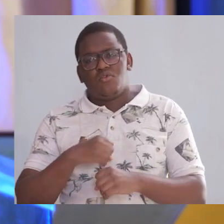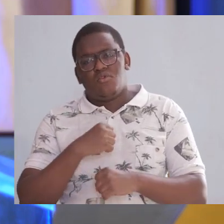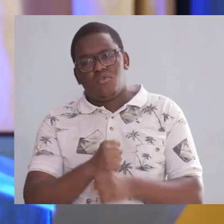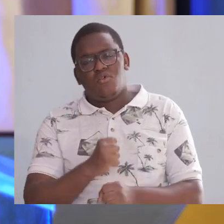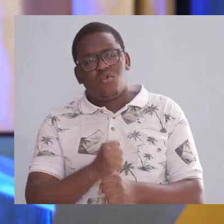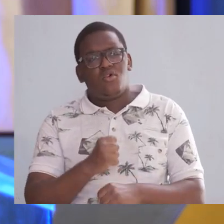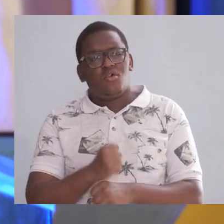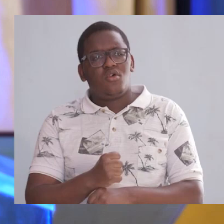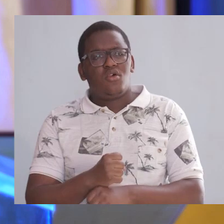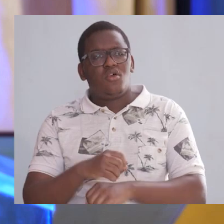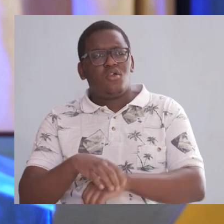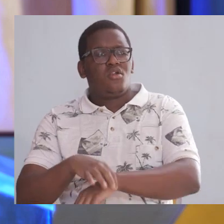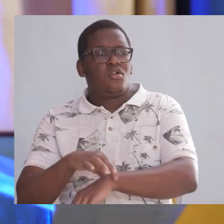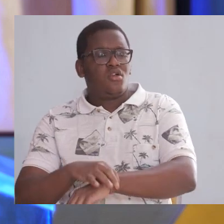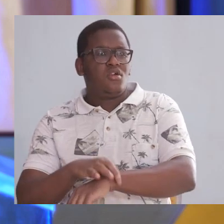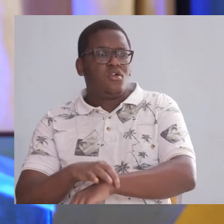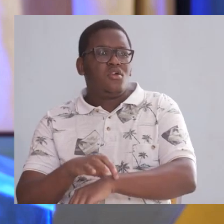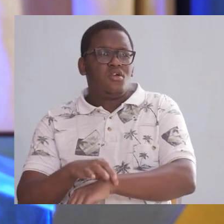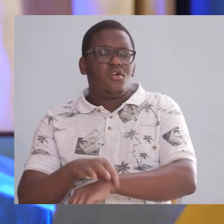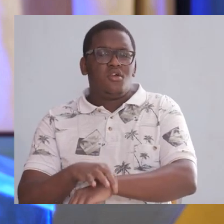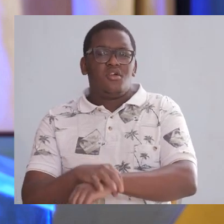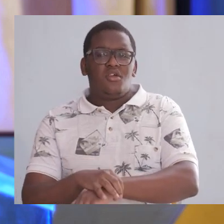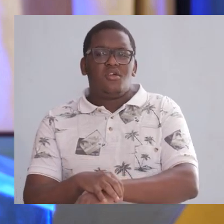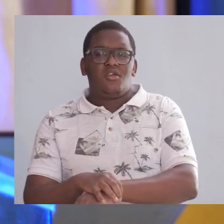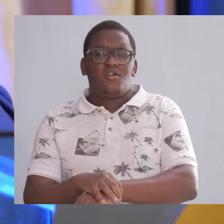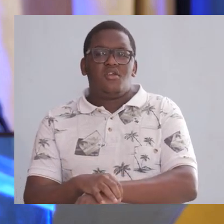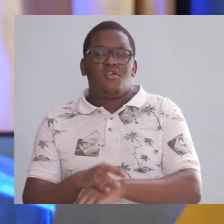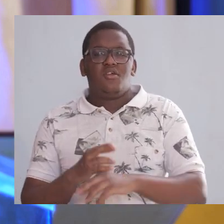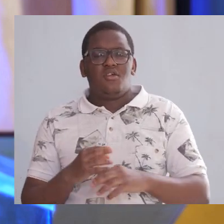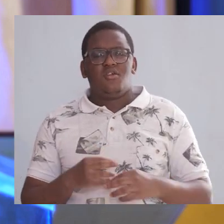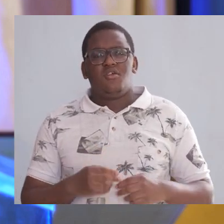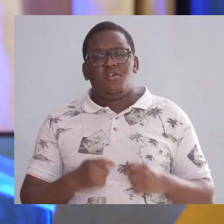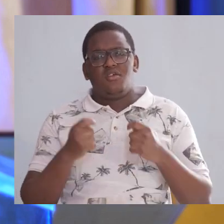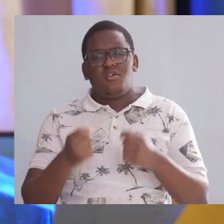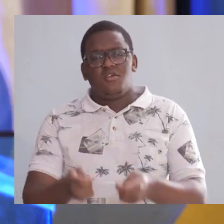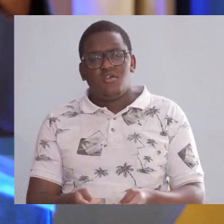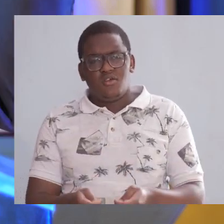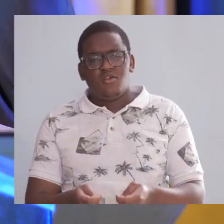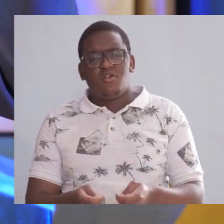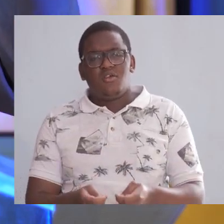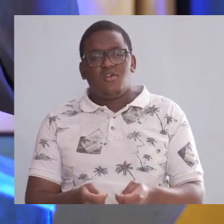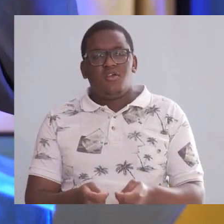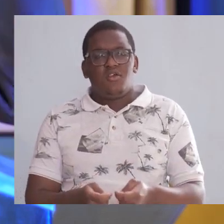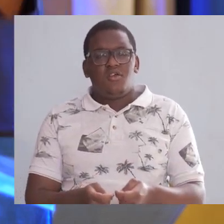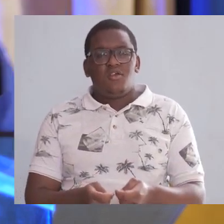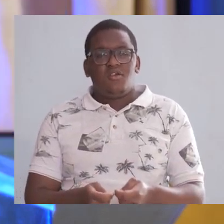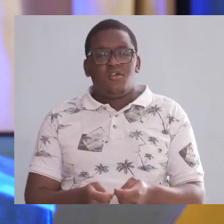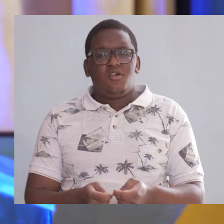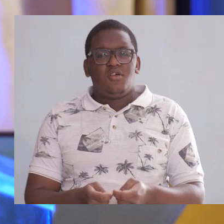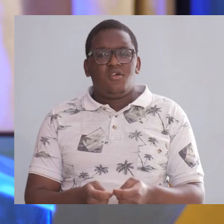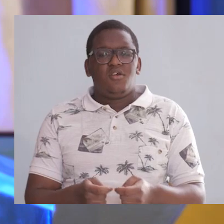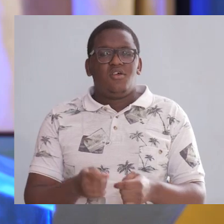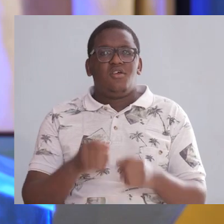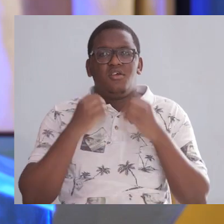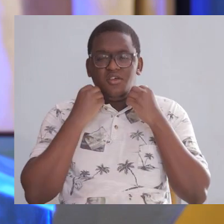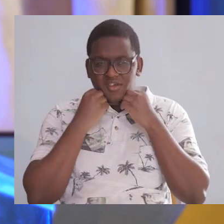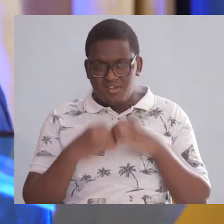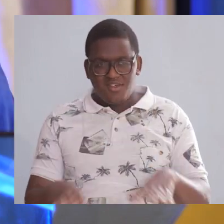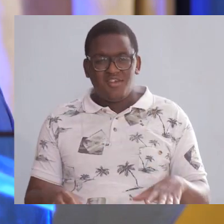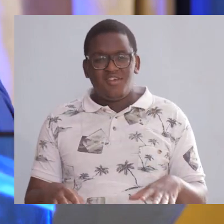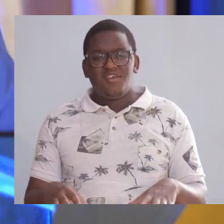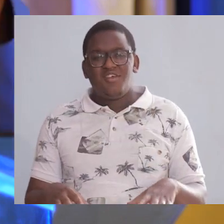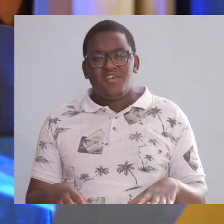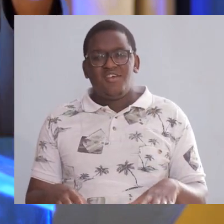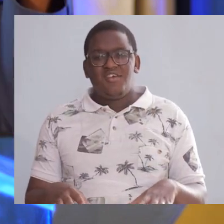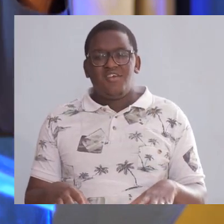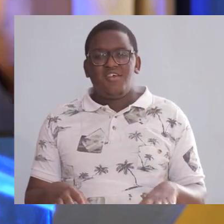you have also stolen from the Lord, restore what you have stolen. And get the blessings that come from the